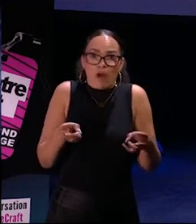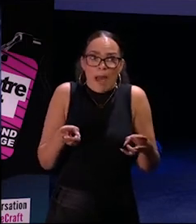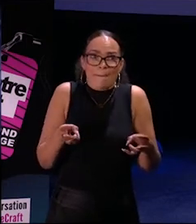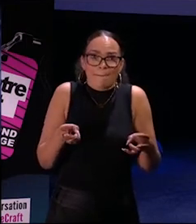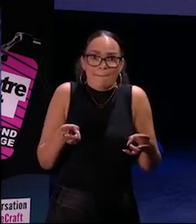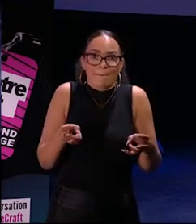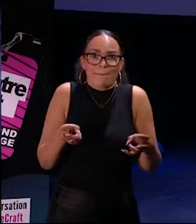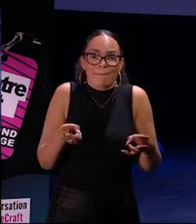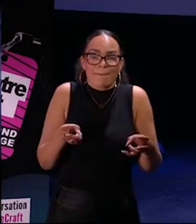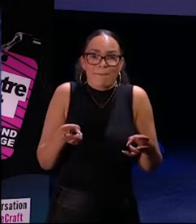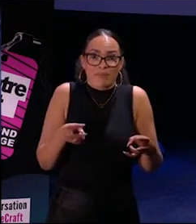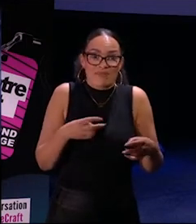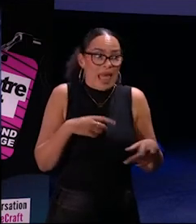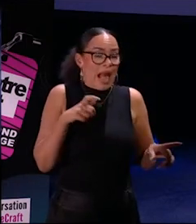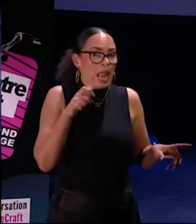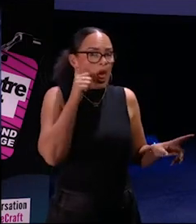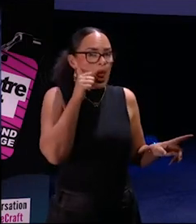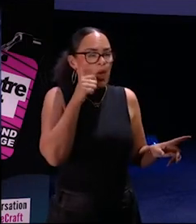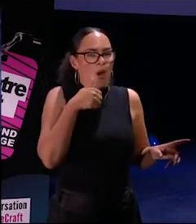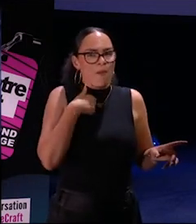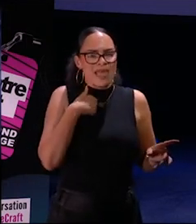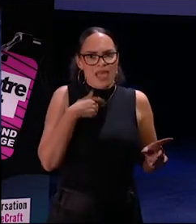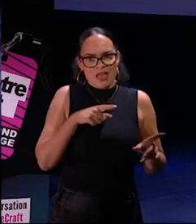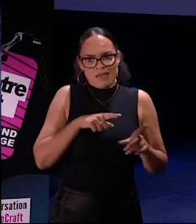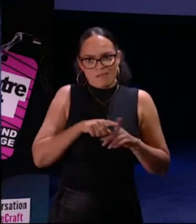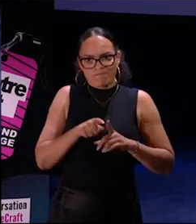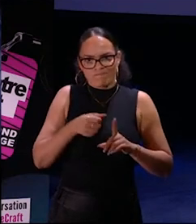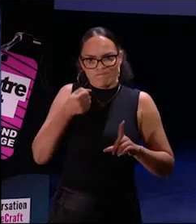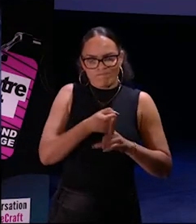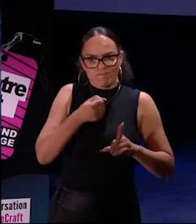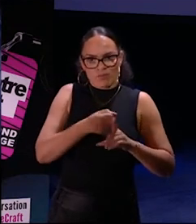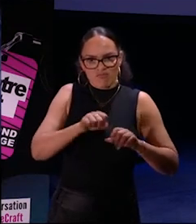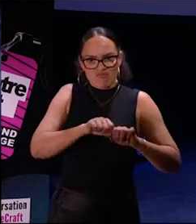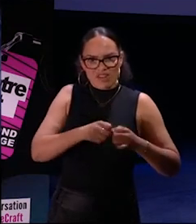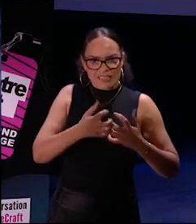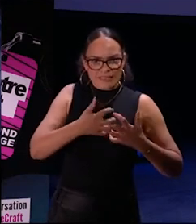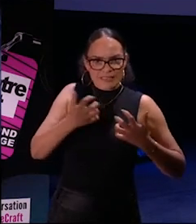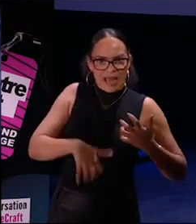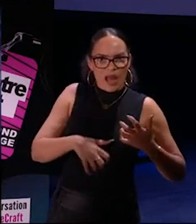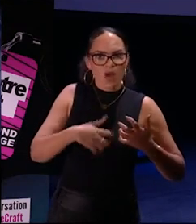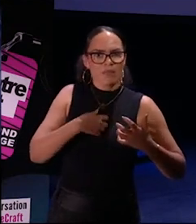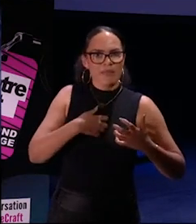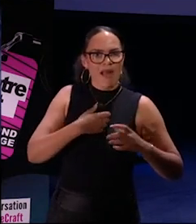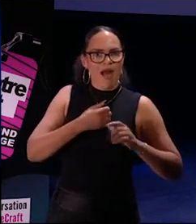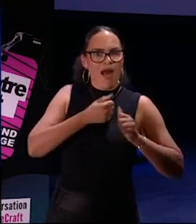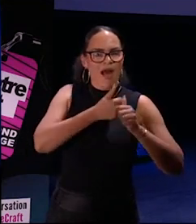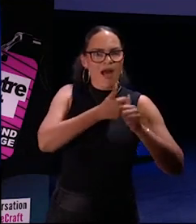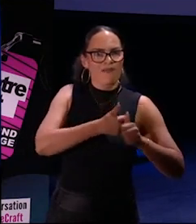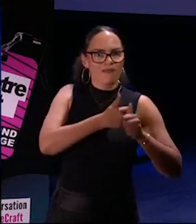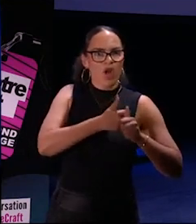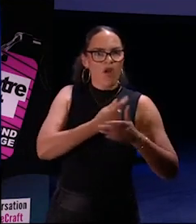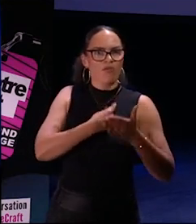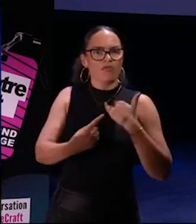I, as Claire knows, I got involved with trying to break that down and advocate for the freelance community. But it made you